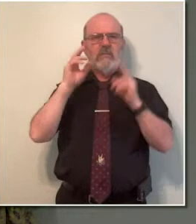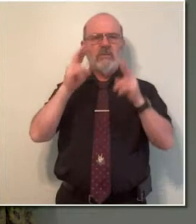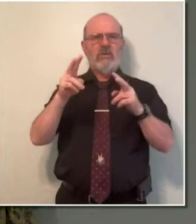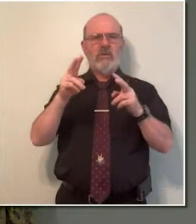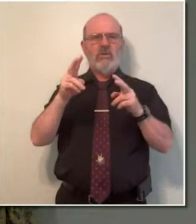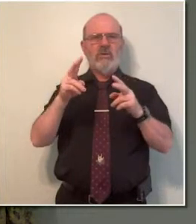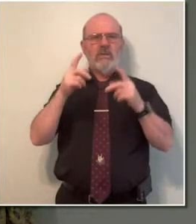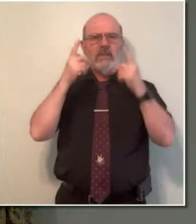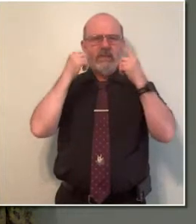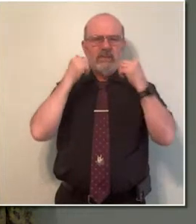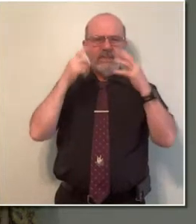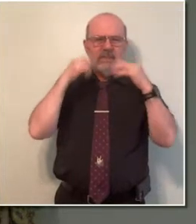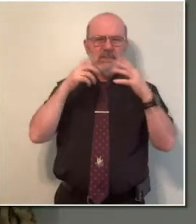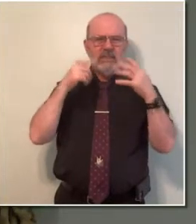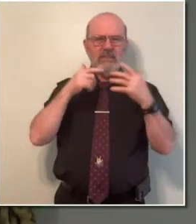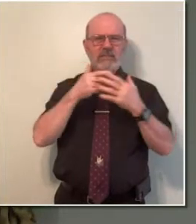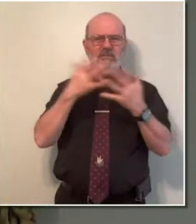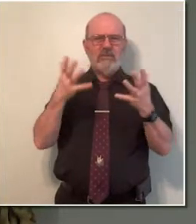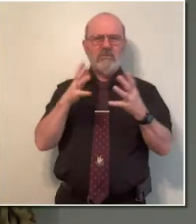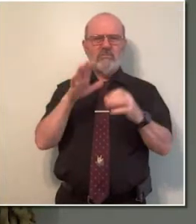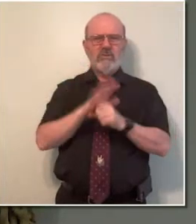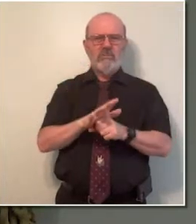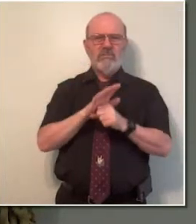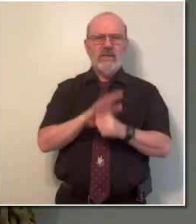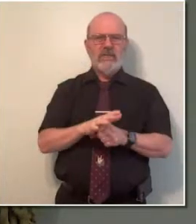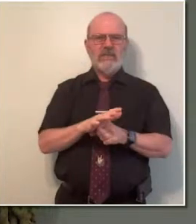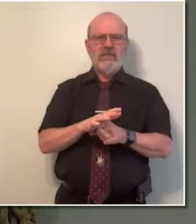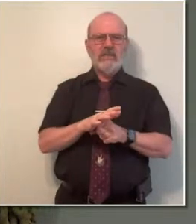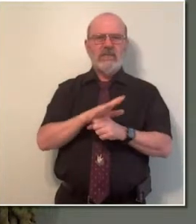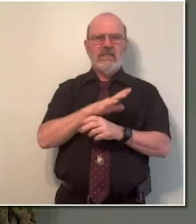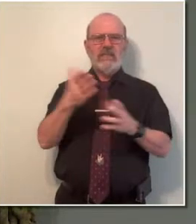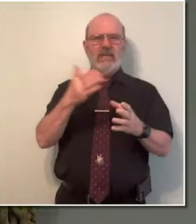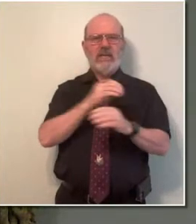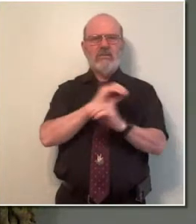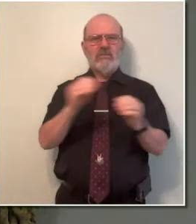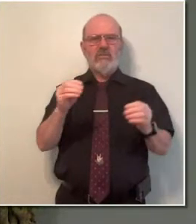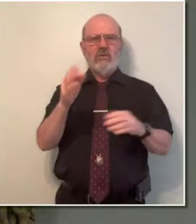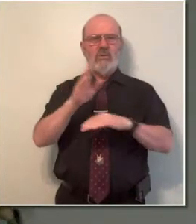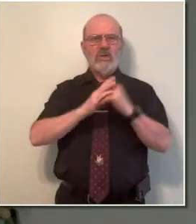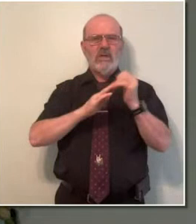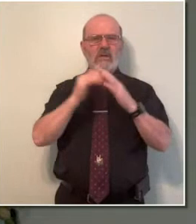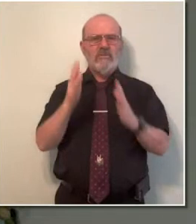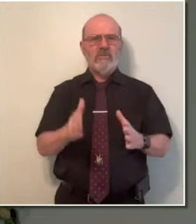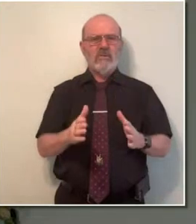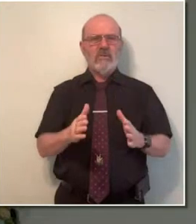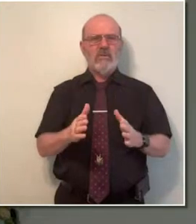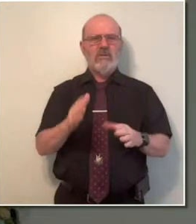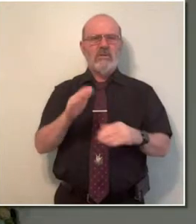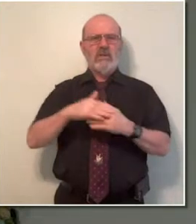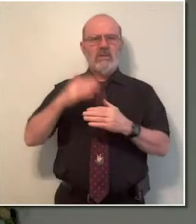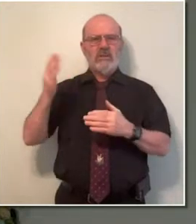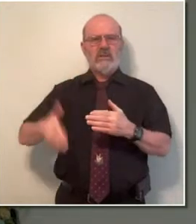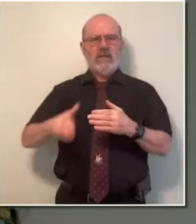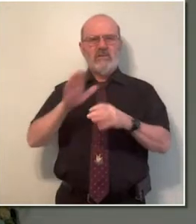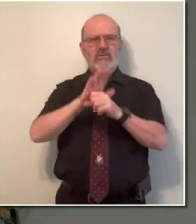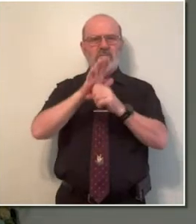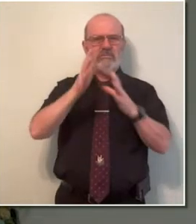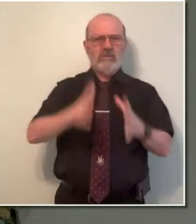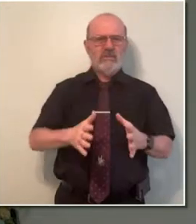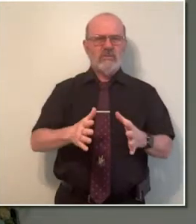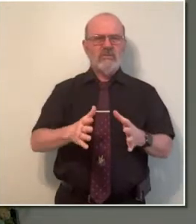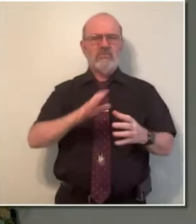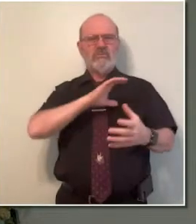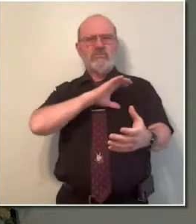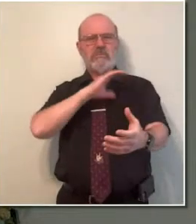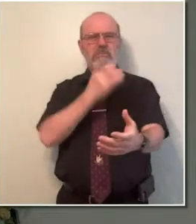the tears of such as were oppressed, and they had no comforter. And on the side of their oppressors there was power,